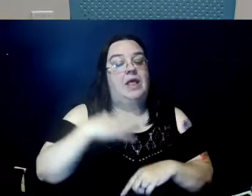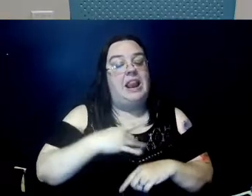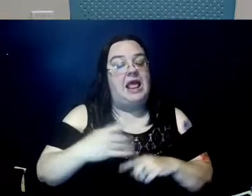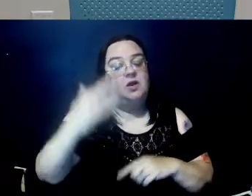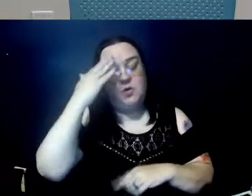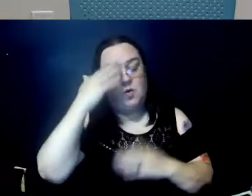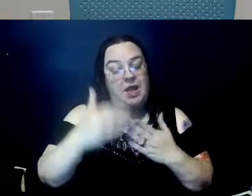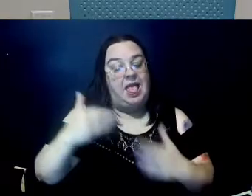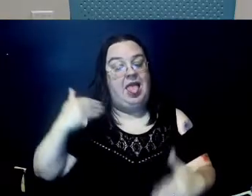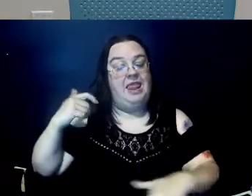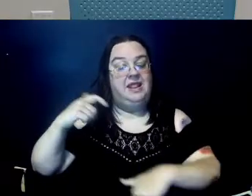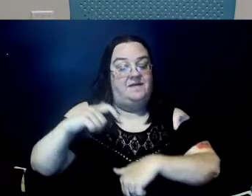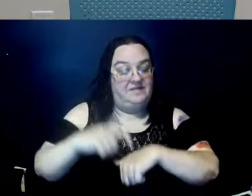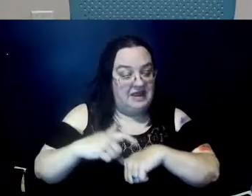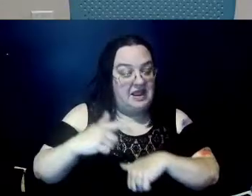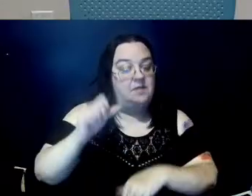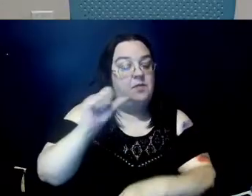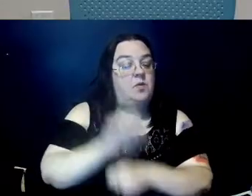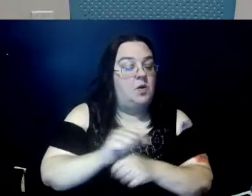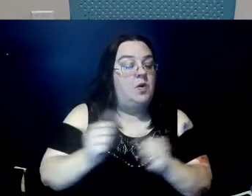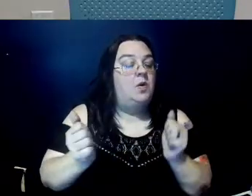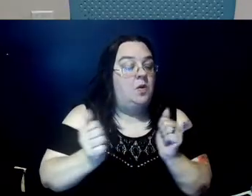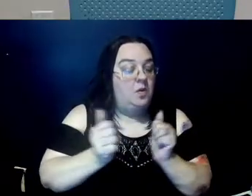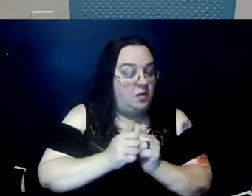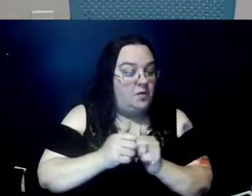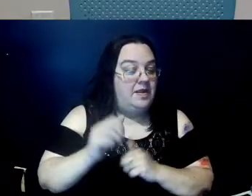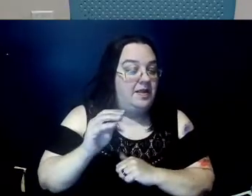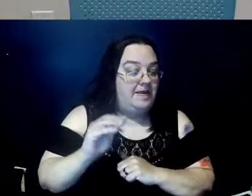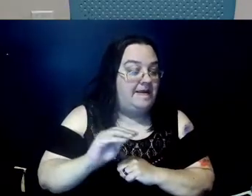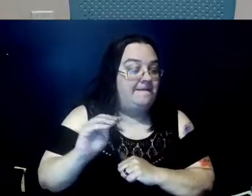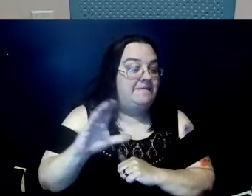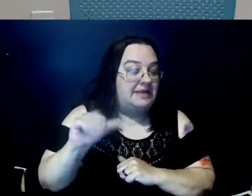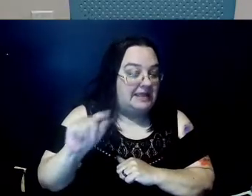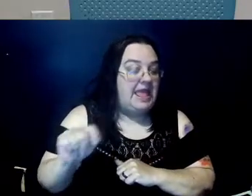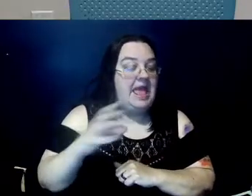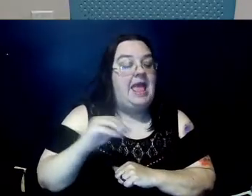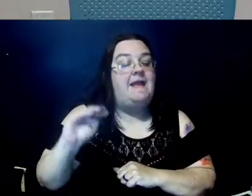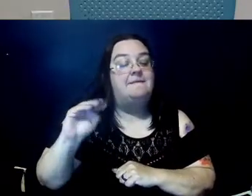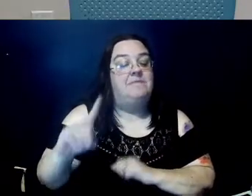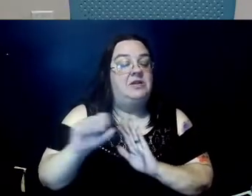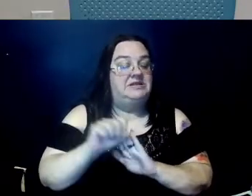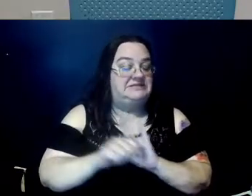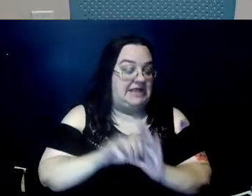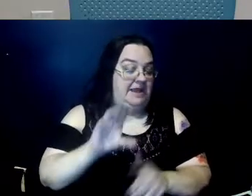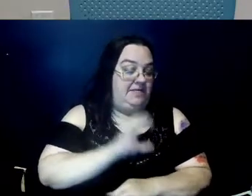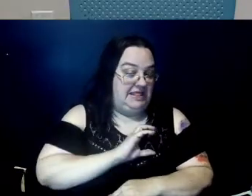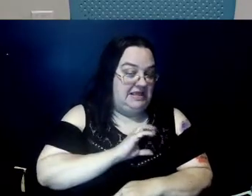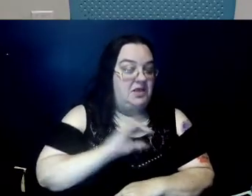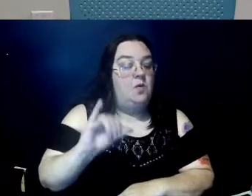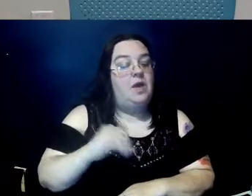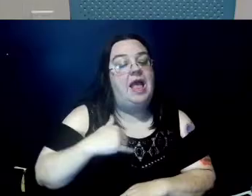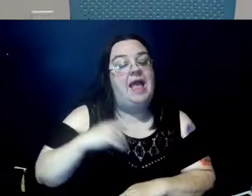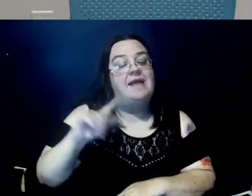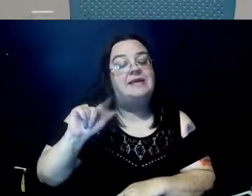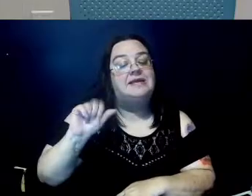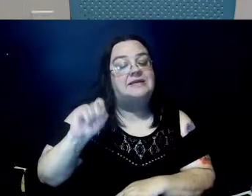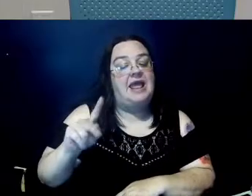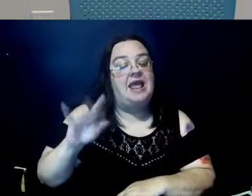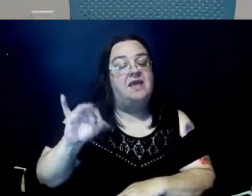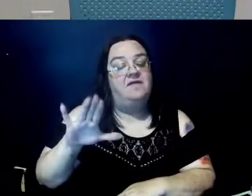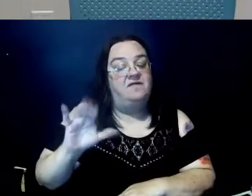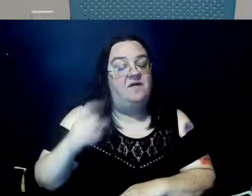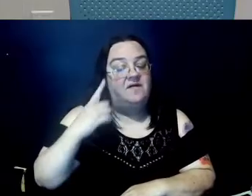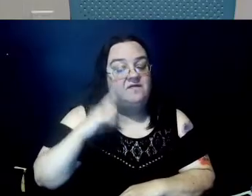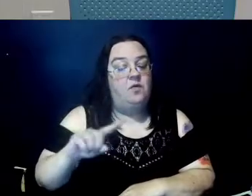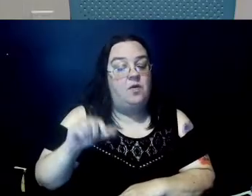work with MPAC, and Maryland State Police as well has a task force for the car rallies. So if we know ahead of